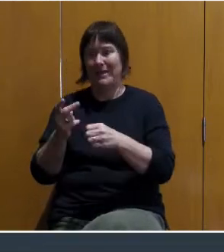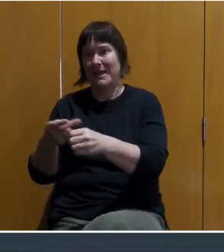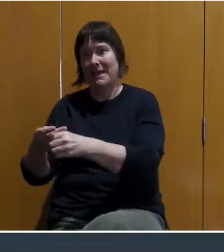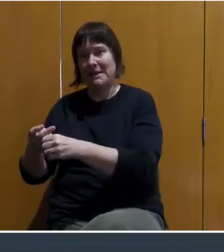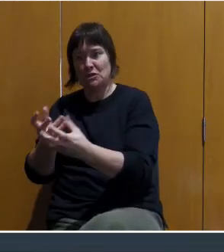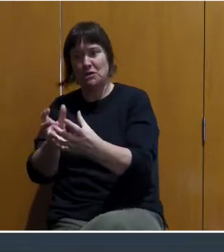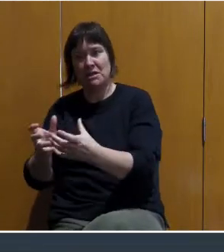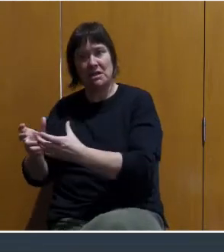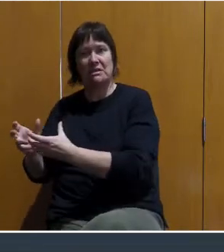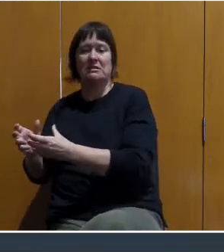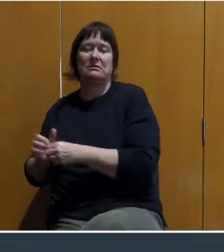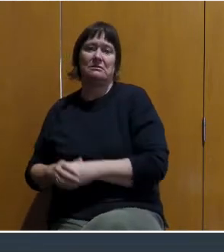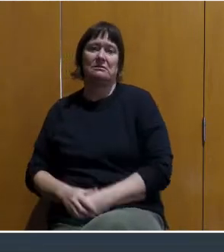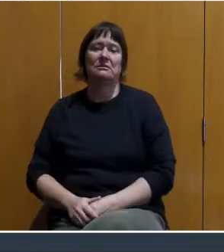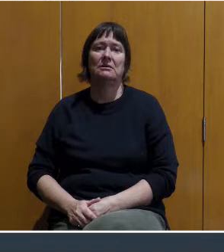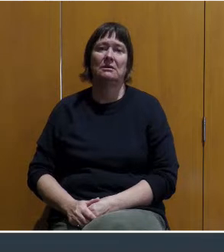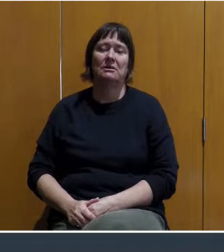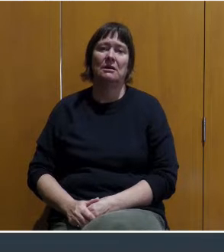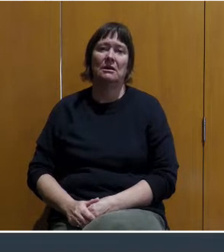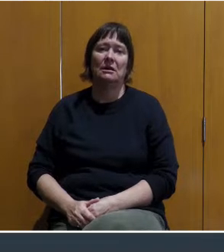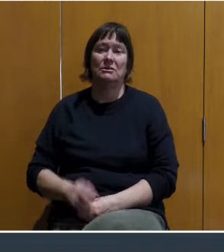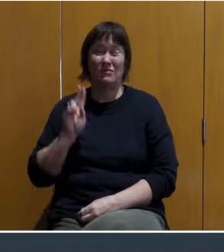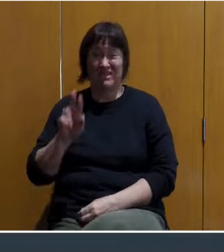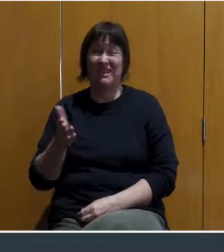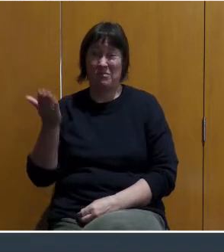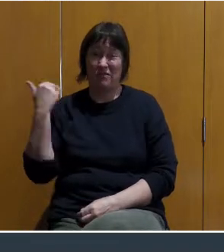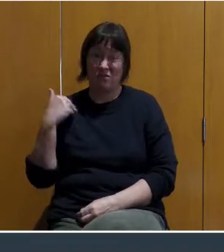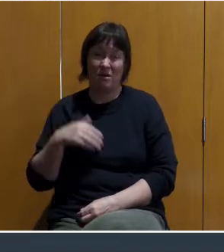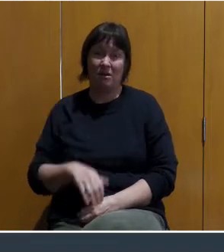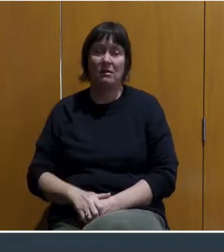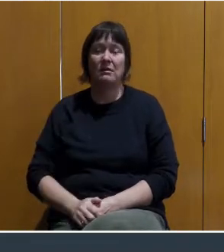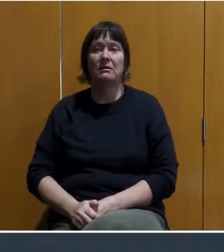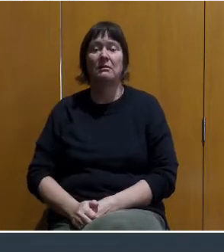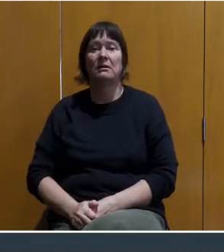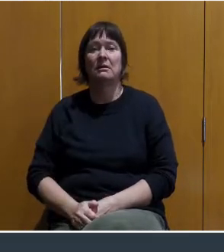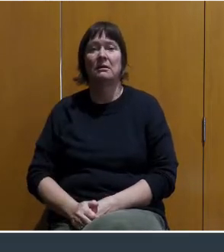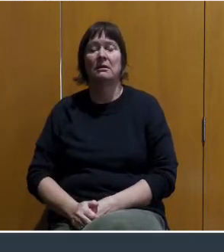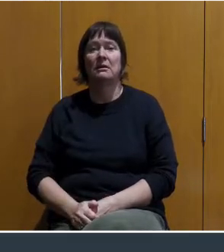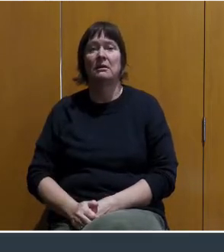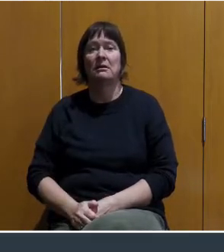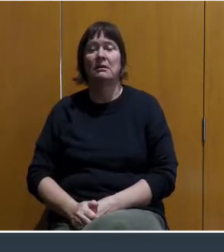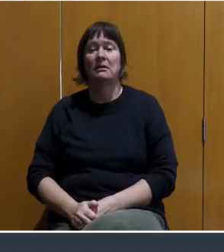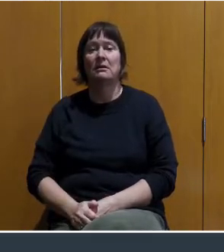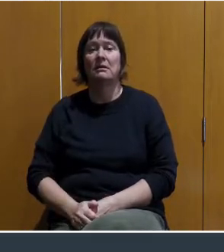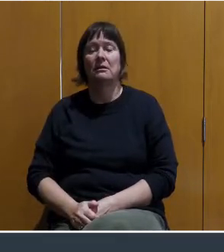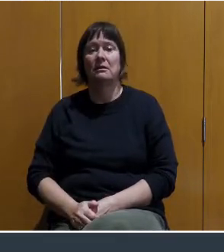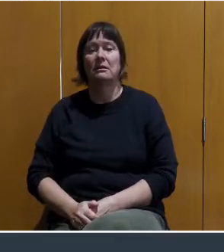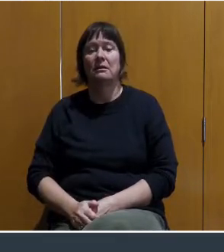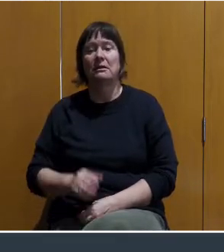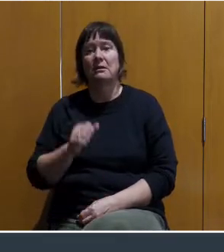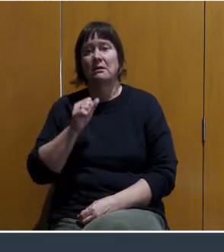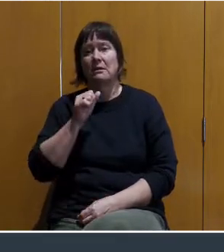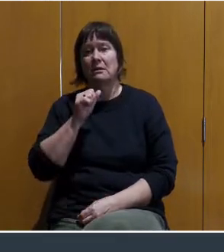of dotterels, which we haven't had the last few years, that if they do come up onto the grass,